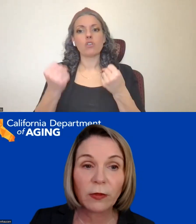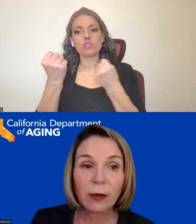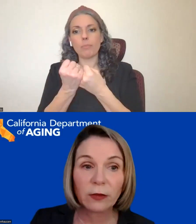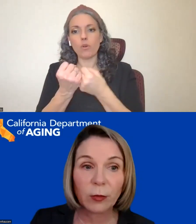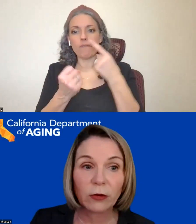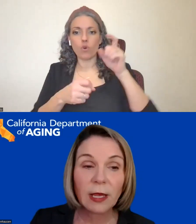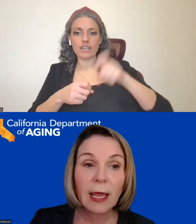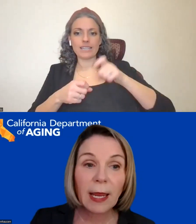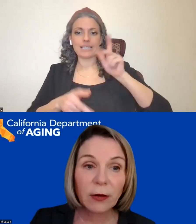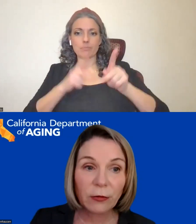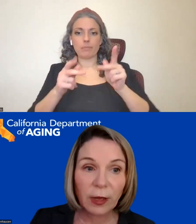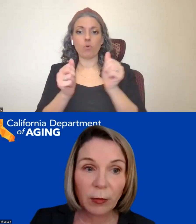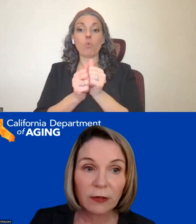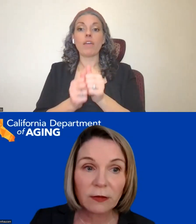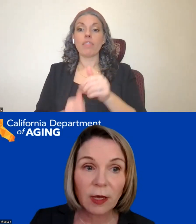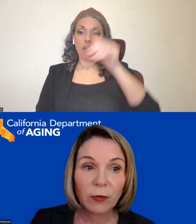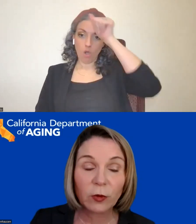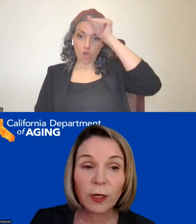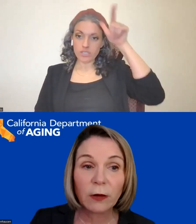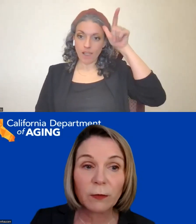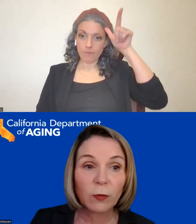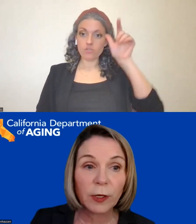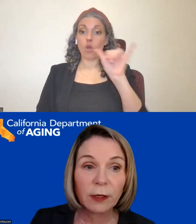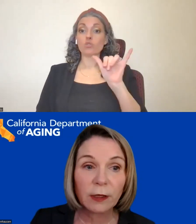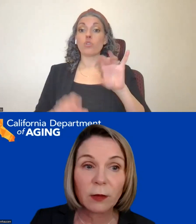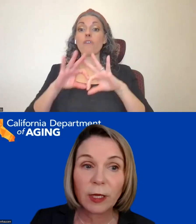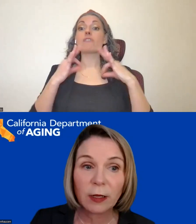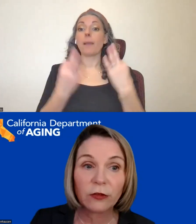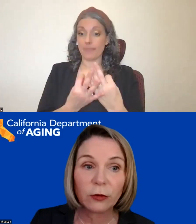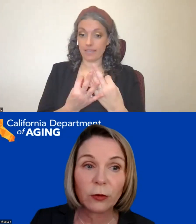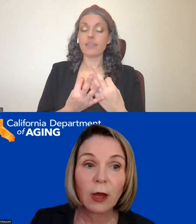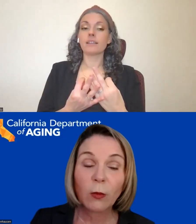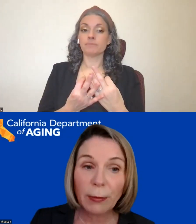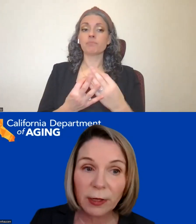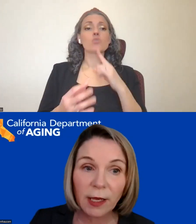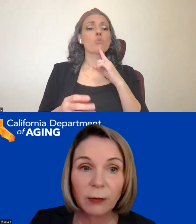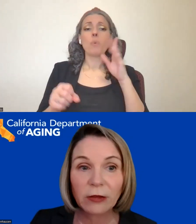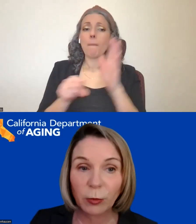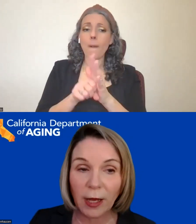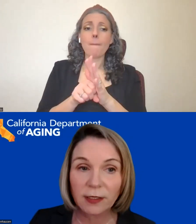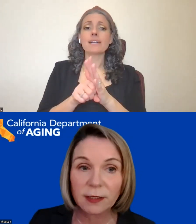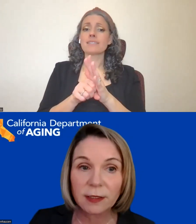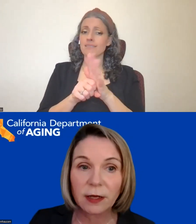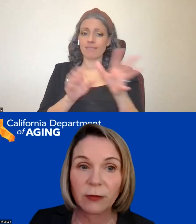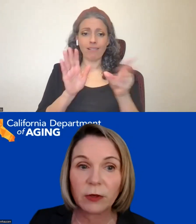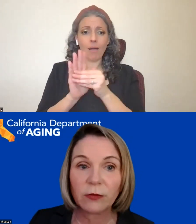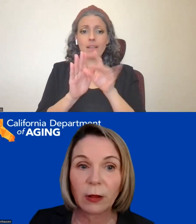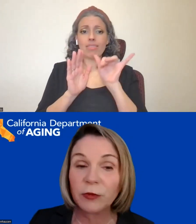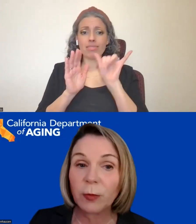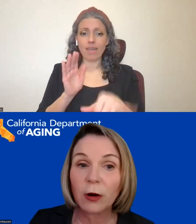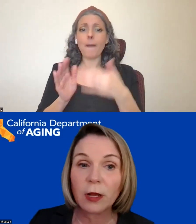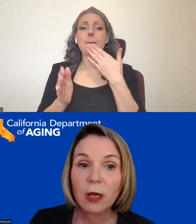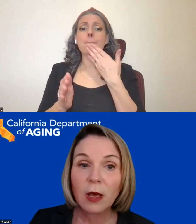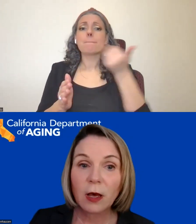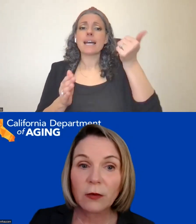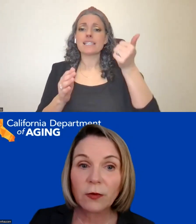of people with Alzheimer's and their families. So we are really committed to replicating best practices that have been developed